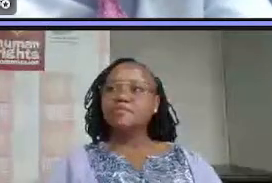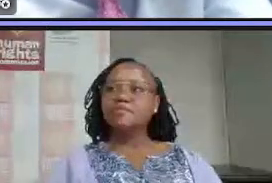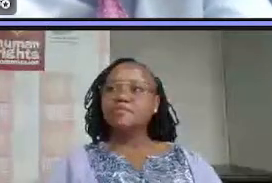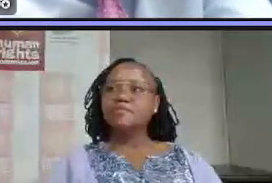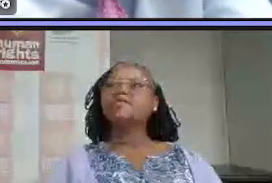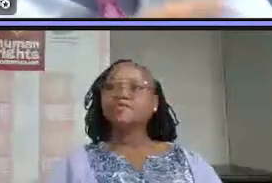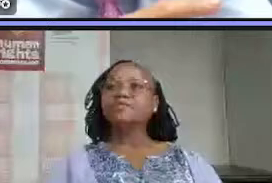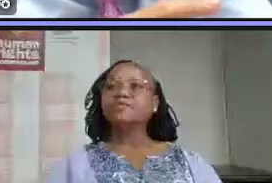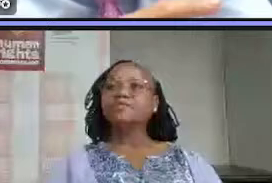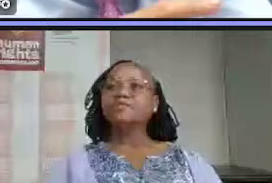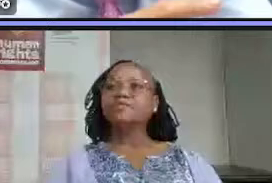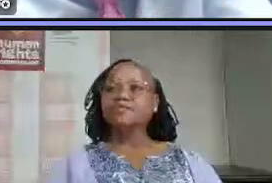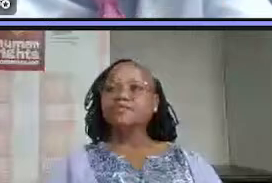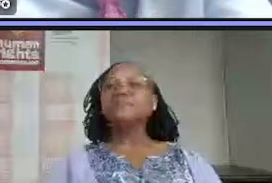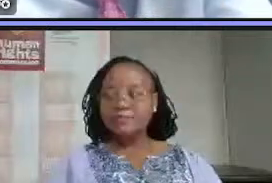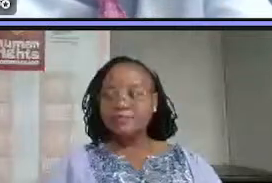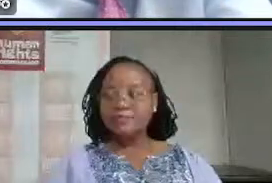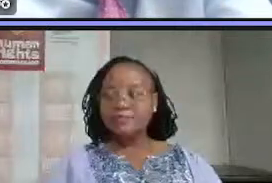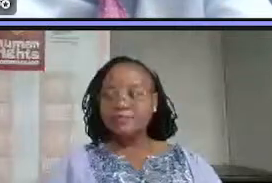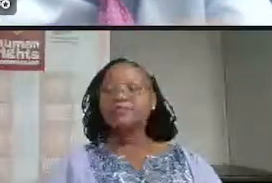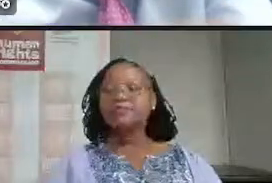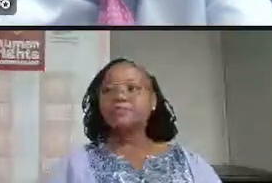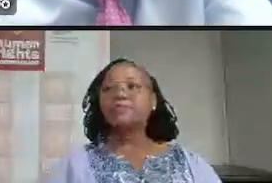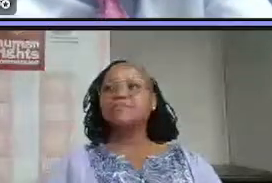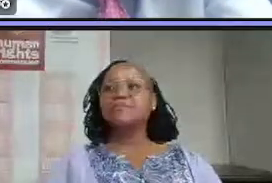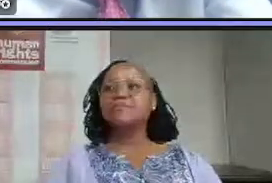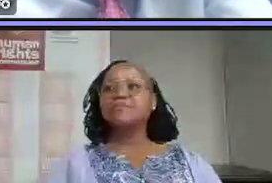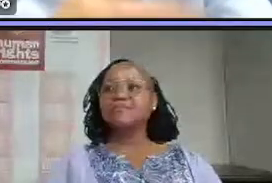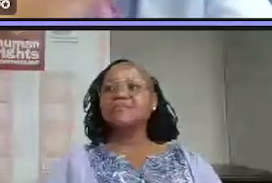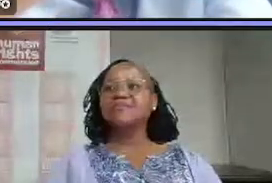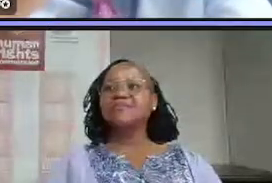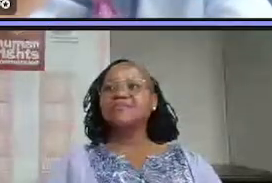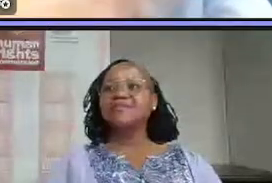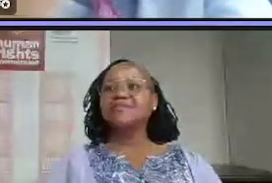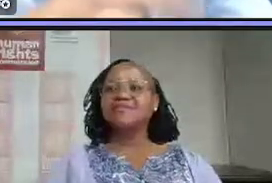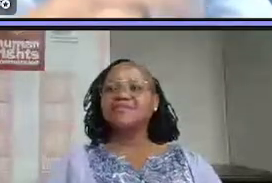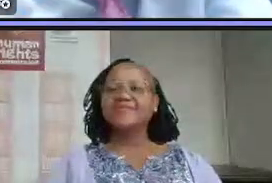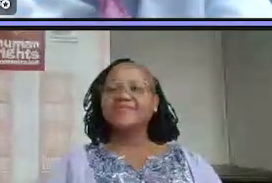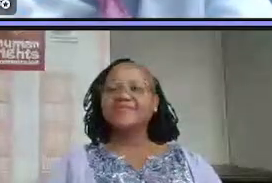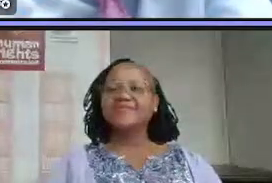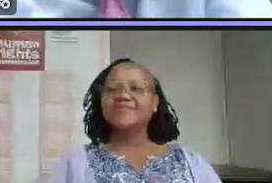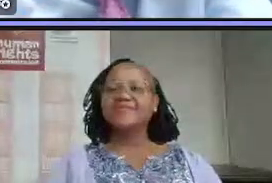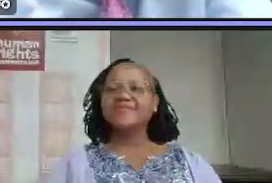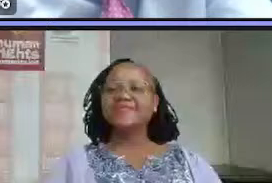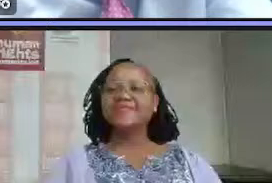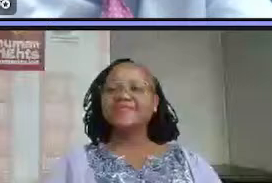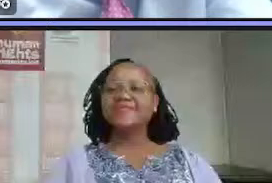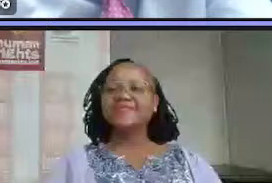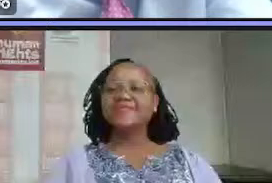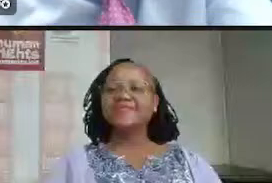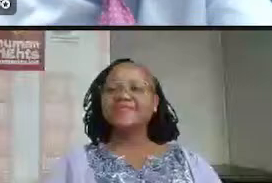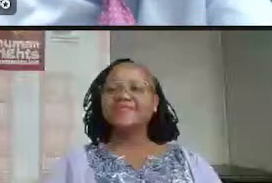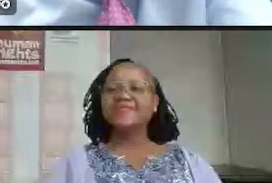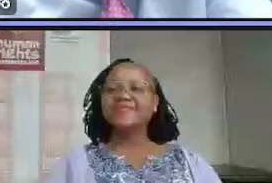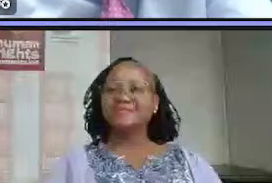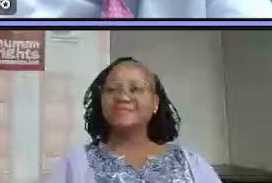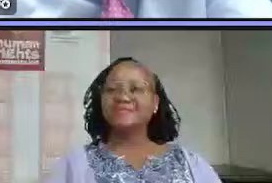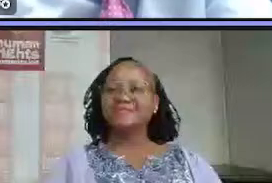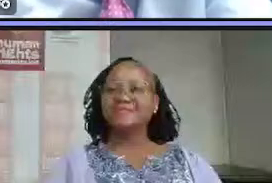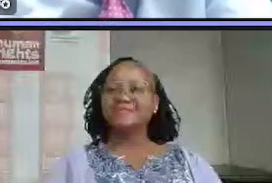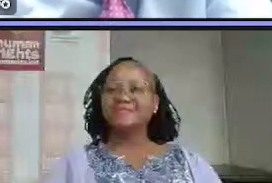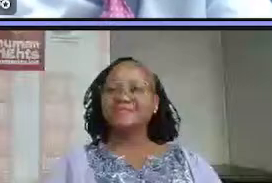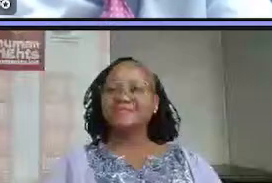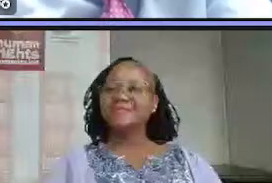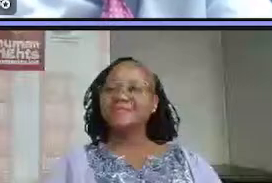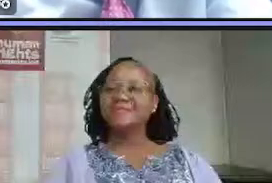should have short hair and girls should have I mean they can be however they want to wear